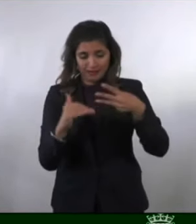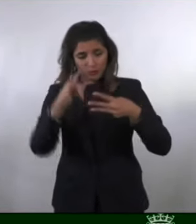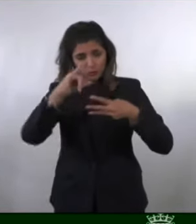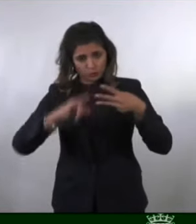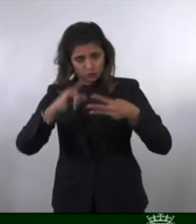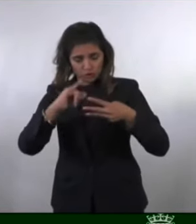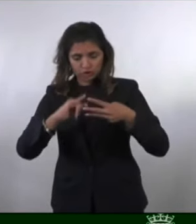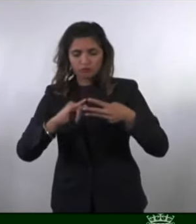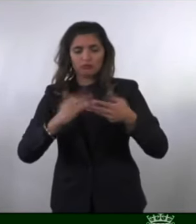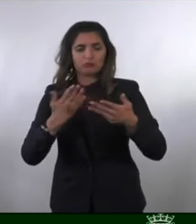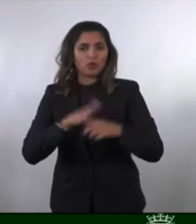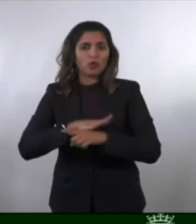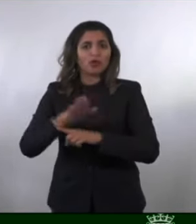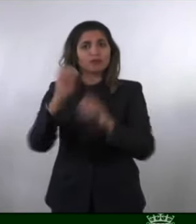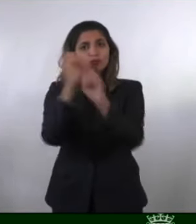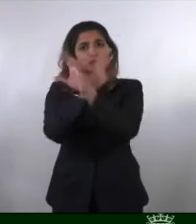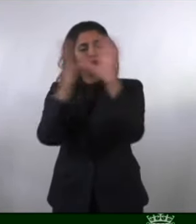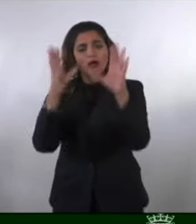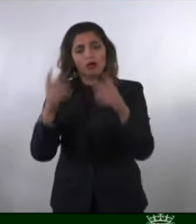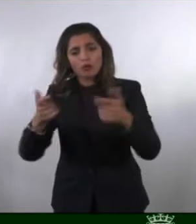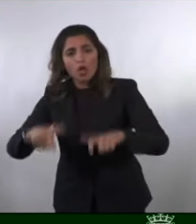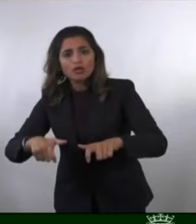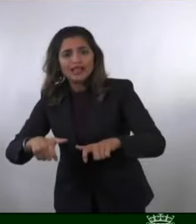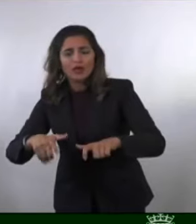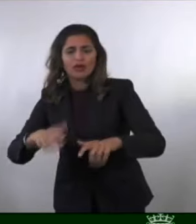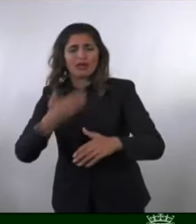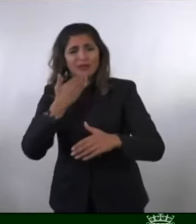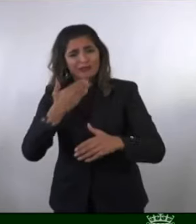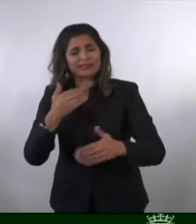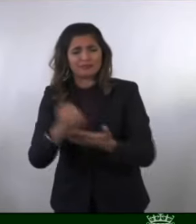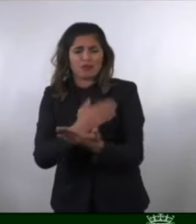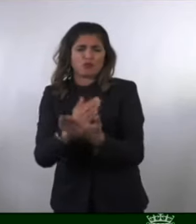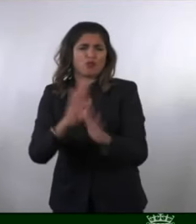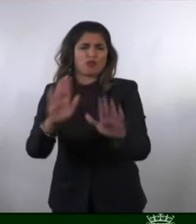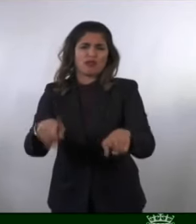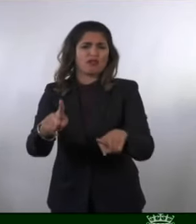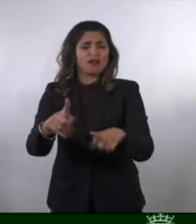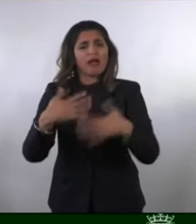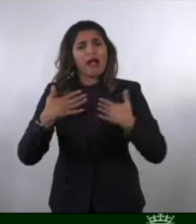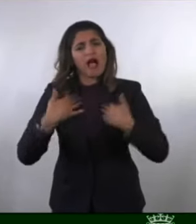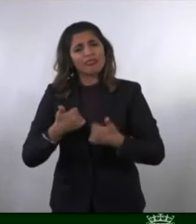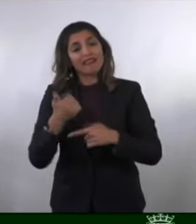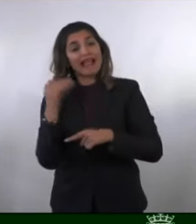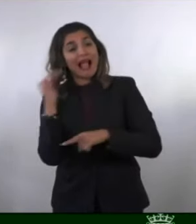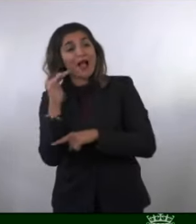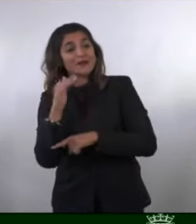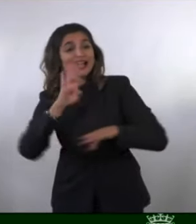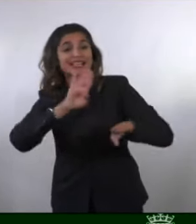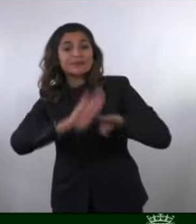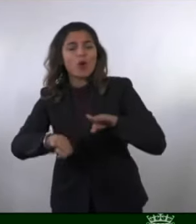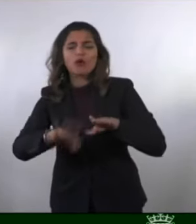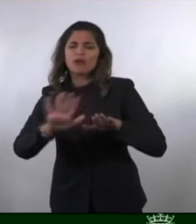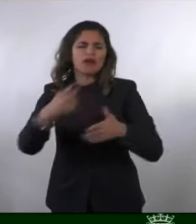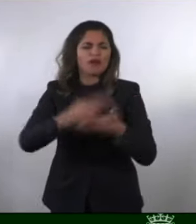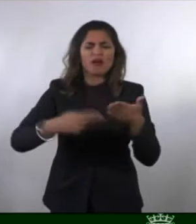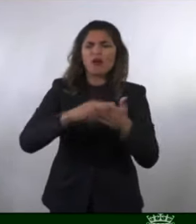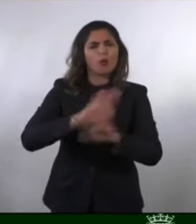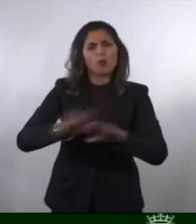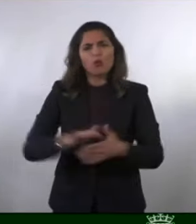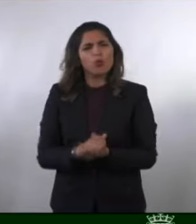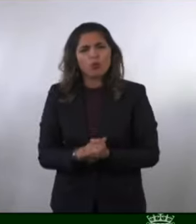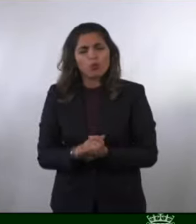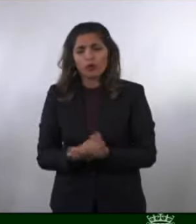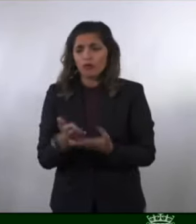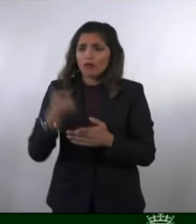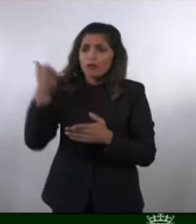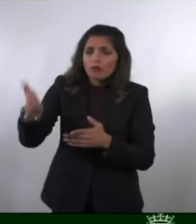will never return to the abolition of healthy outdoor sports or going to religious services.